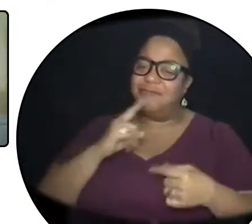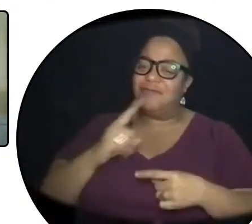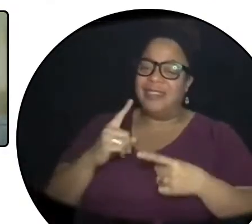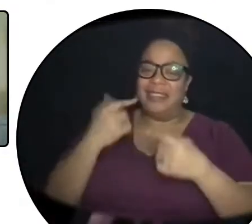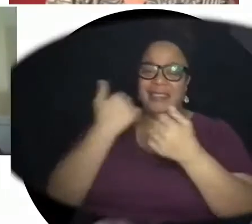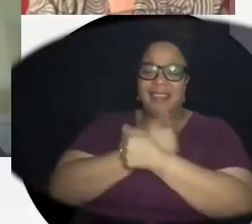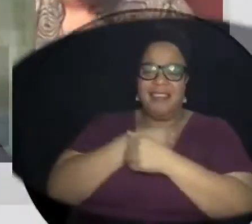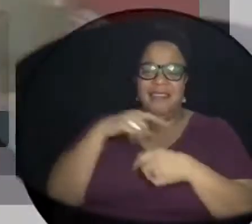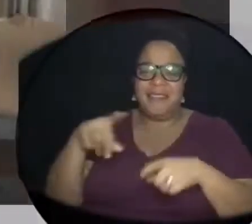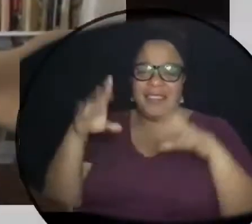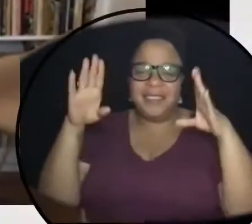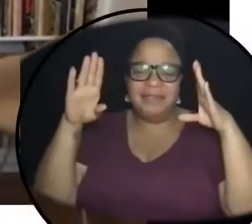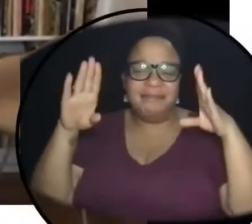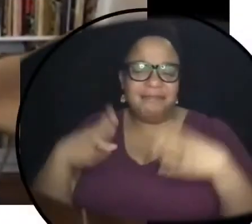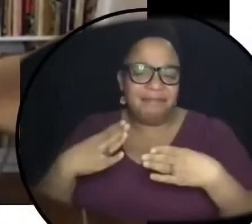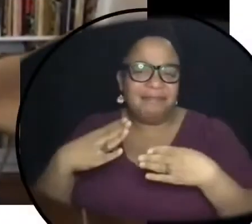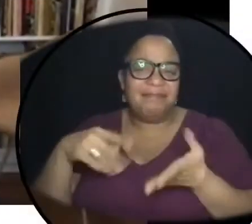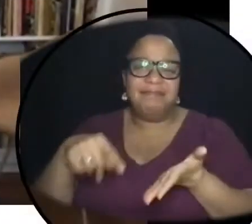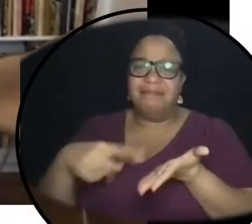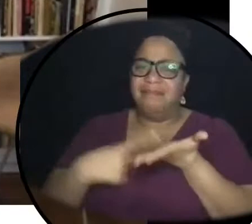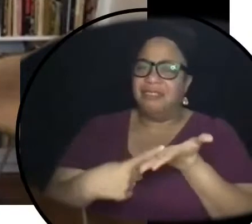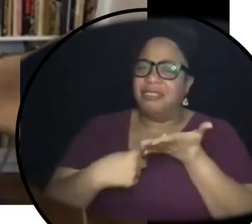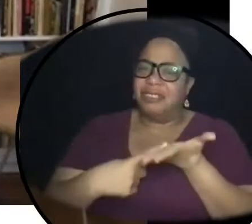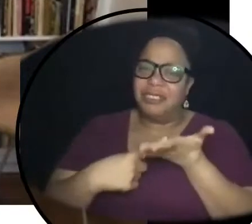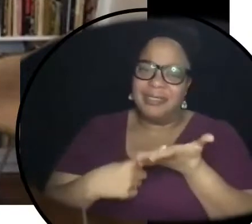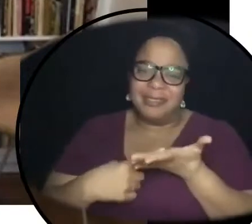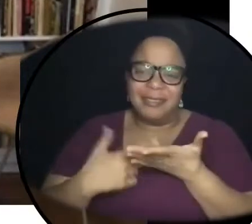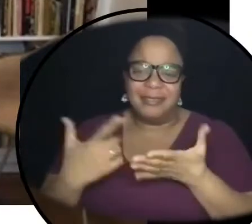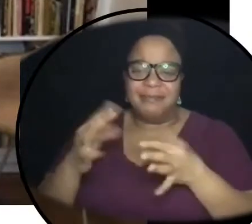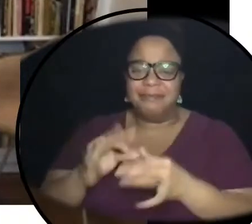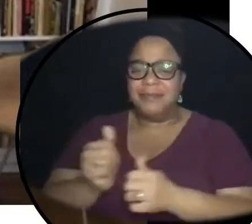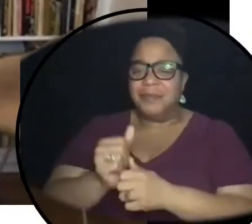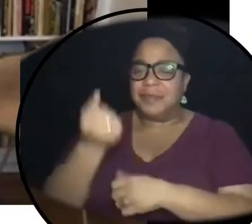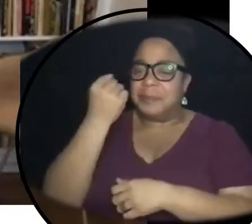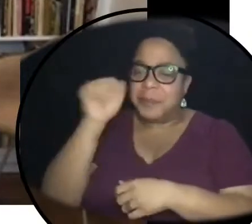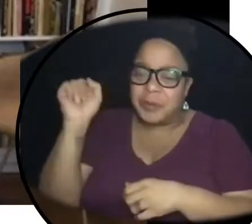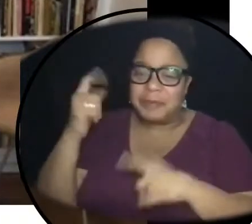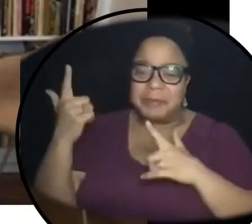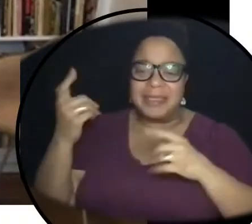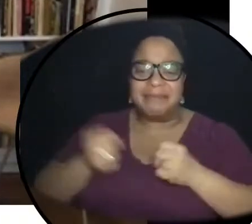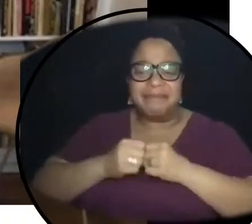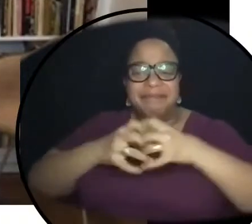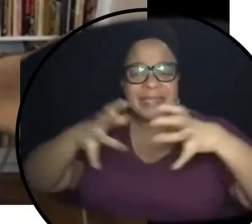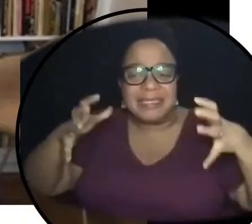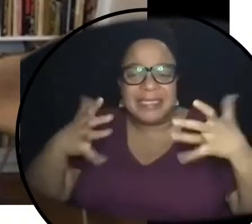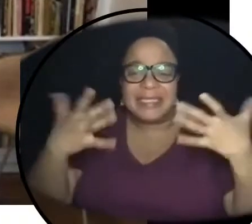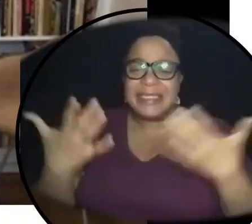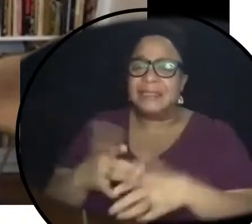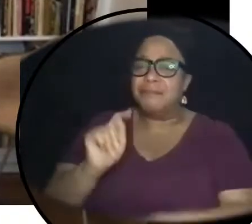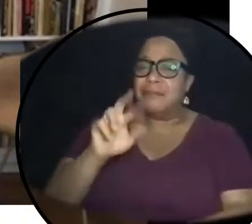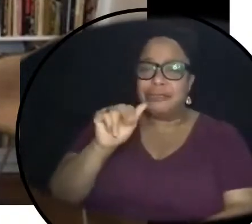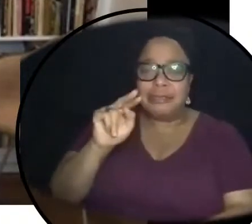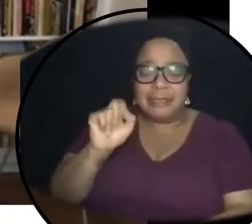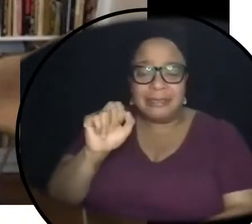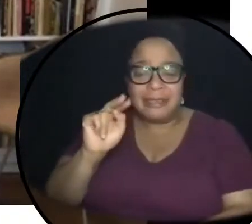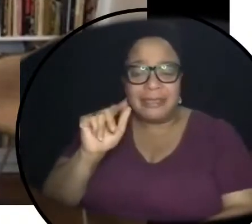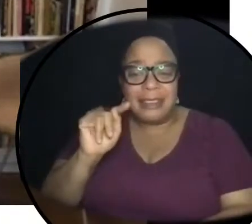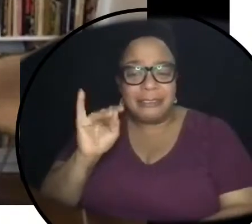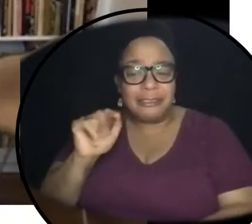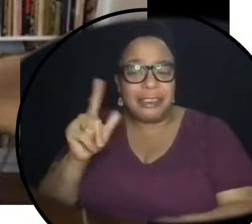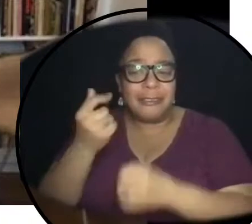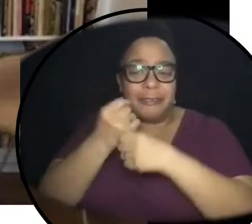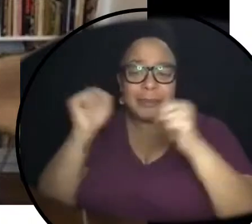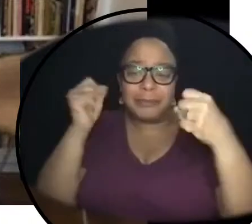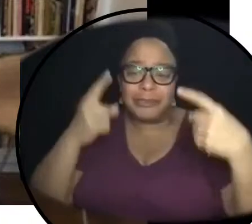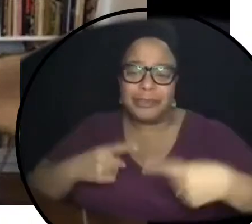because this is how I might characterize the context of my own work over